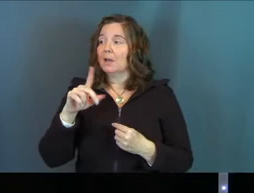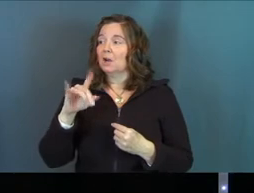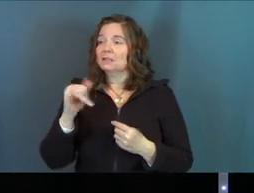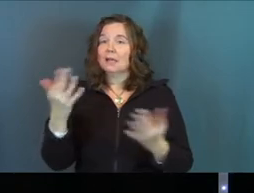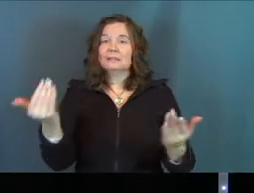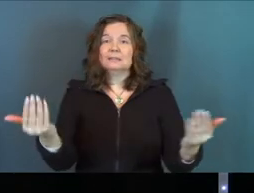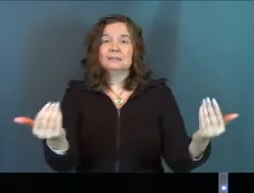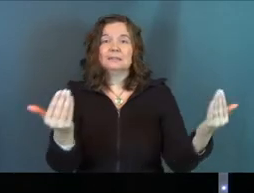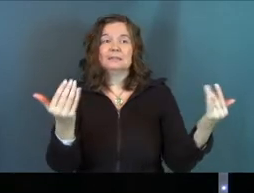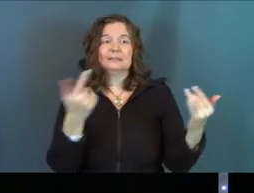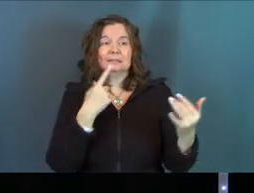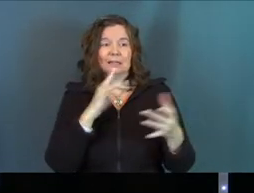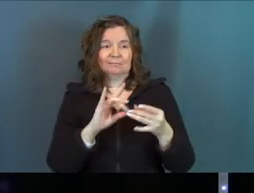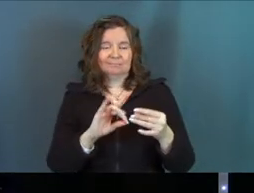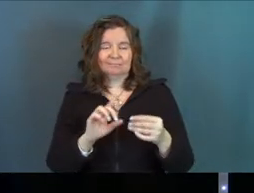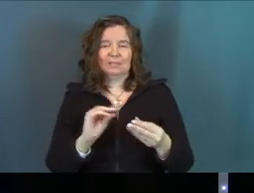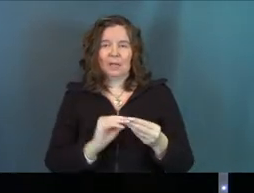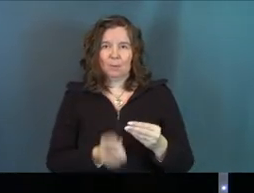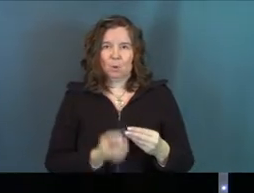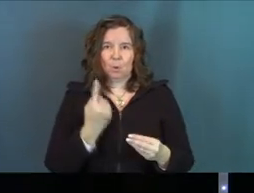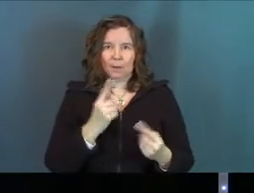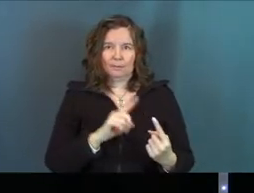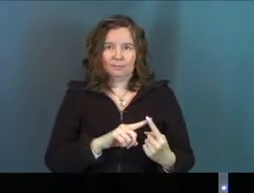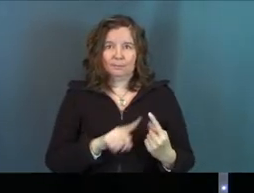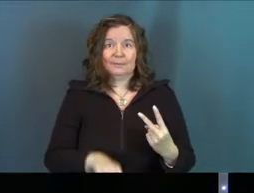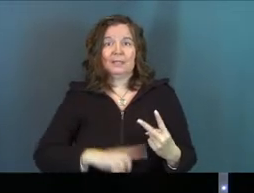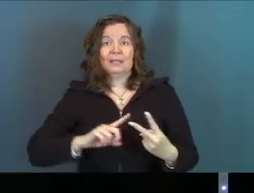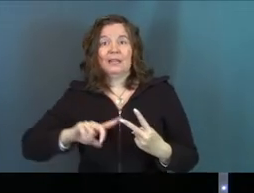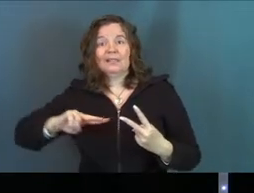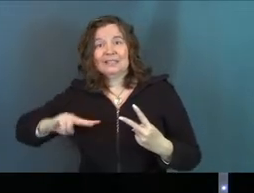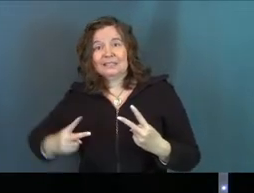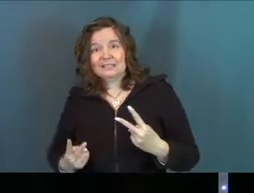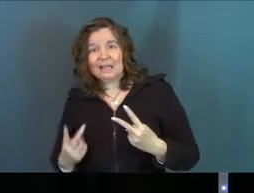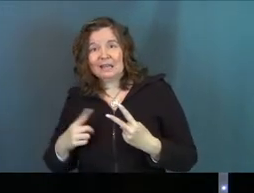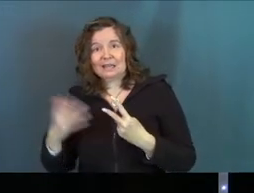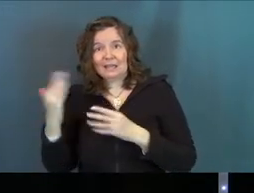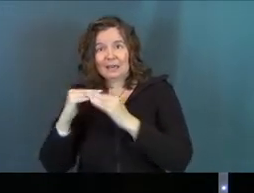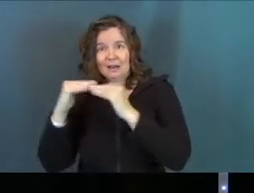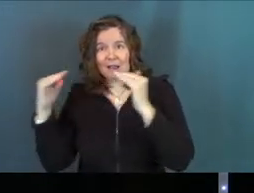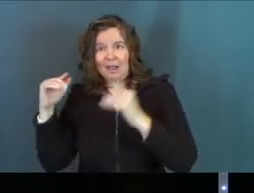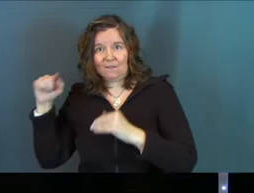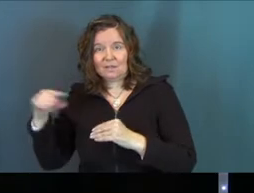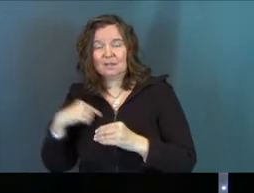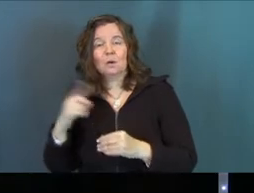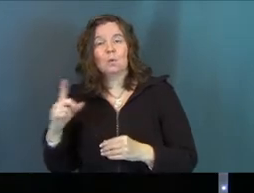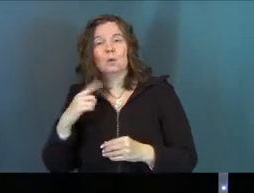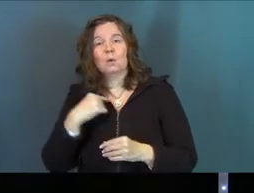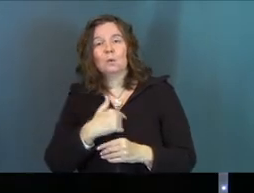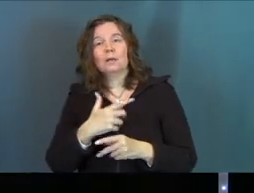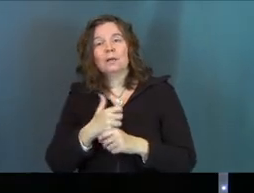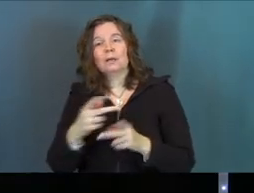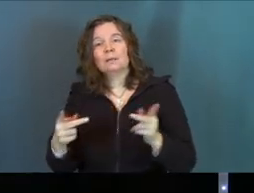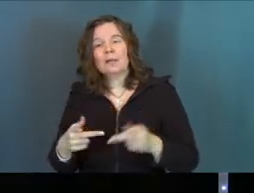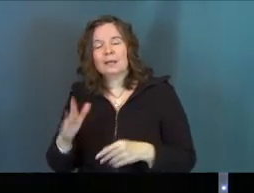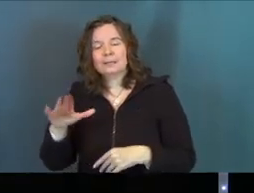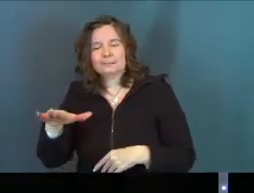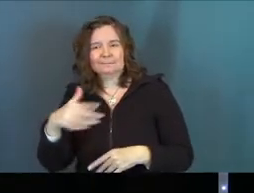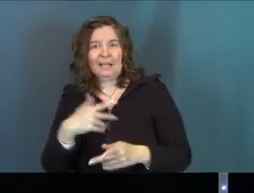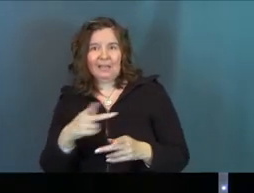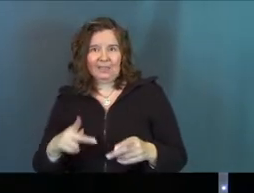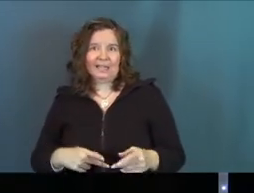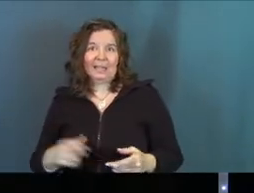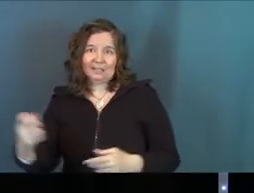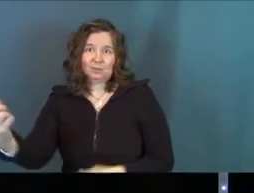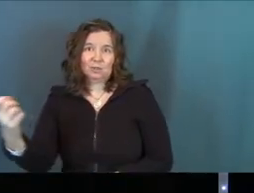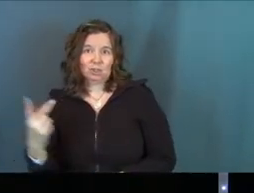on. Paradise. That's number one. The second heaven, okay? And this is where we get to the place of, hey, the king